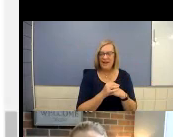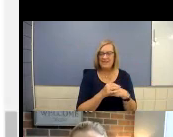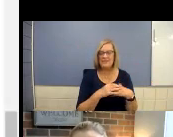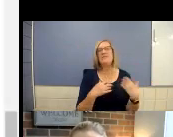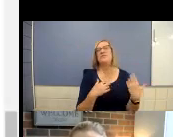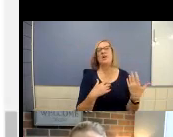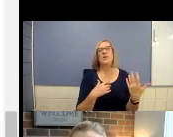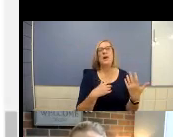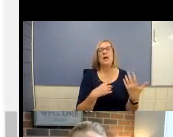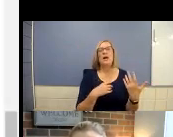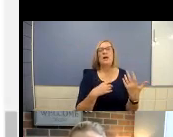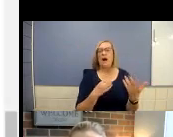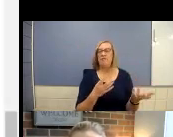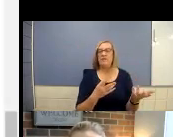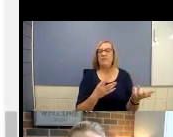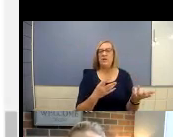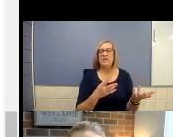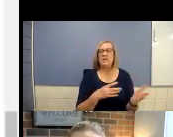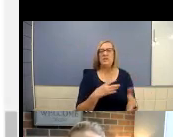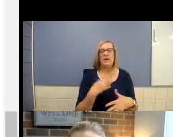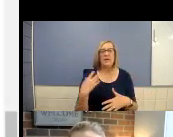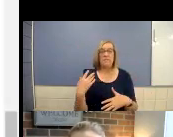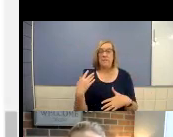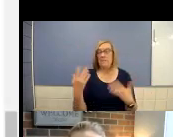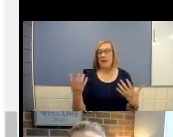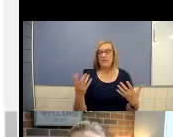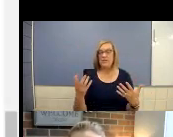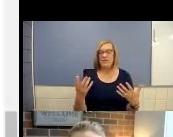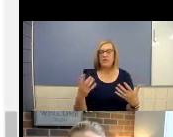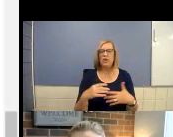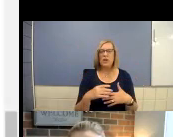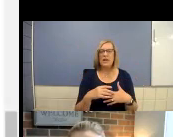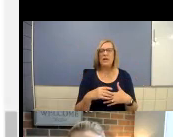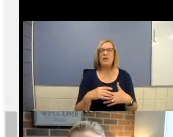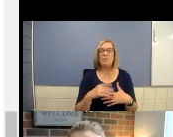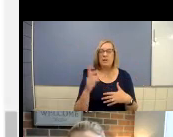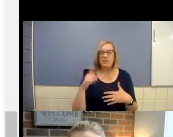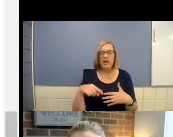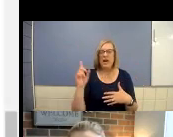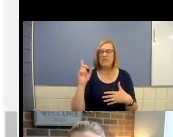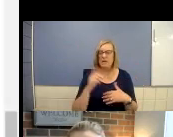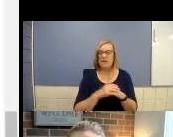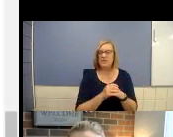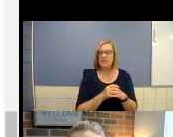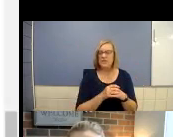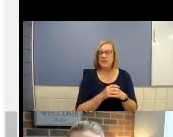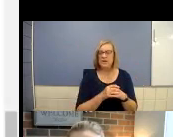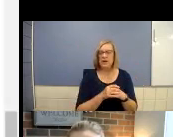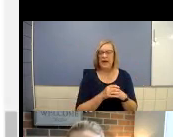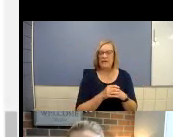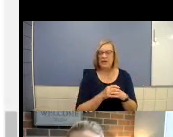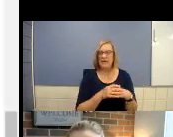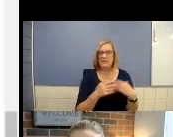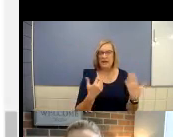science class. And so often when you continue on to get a bachelor's level degree, you'll be able to check off the box that you did